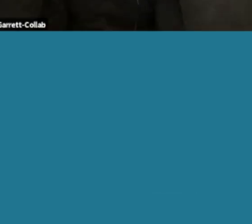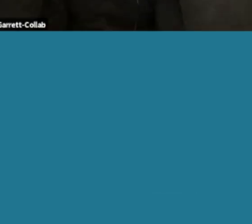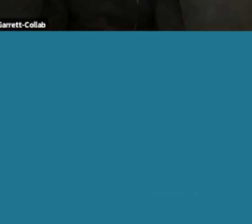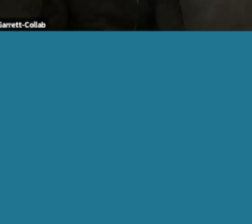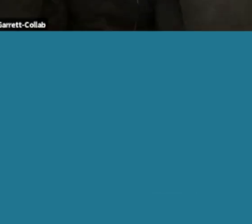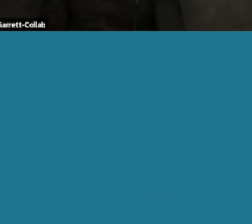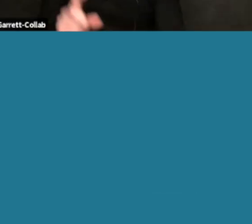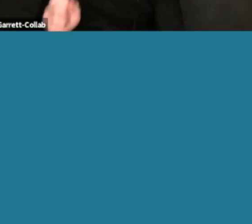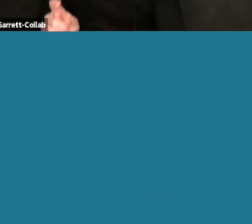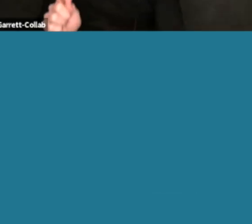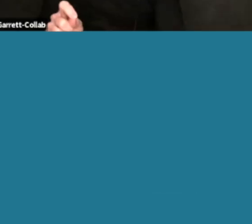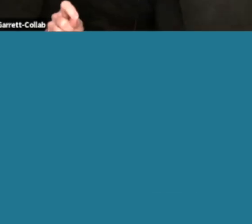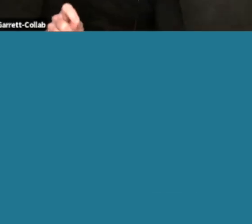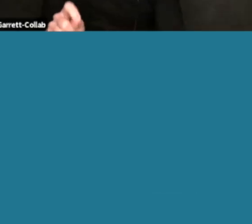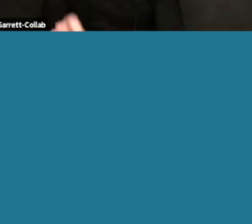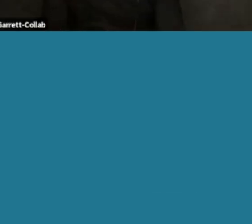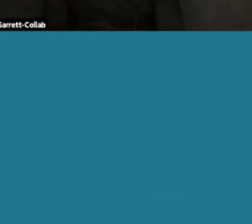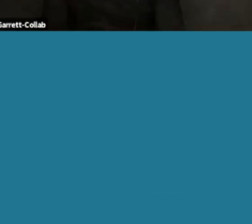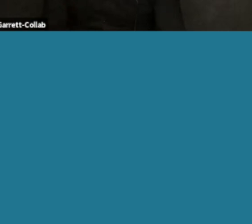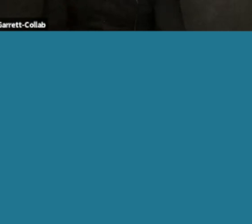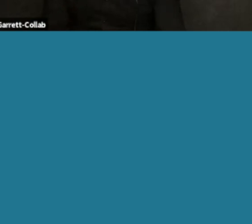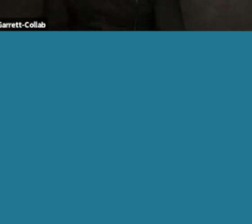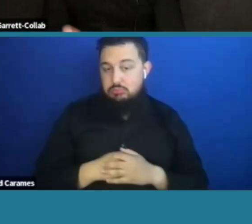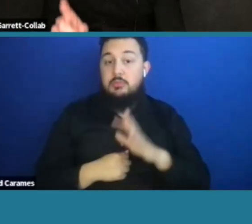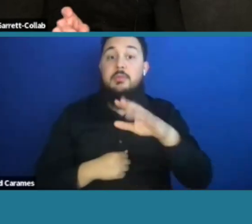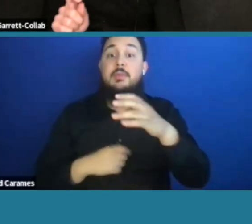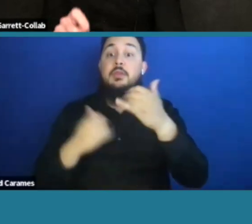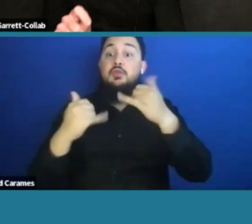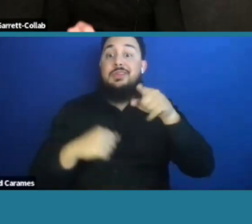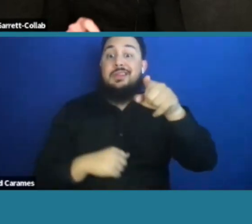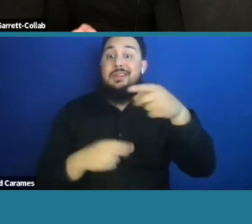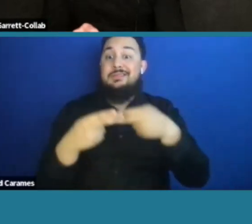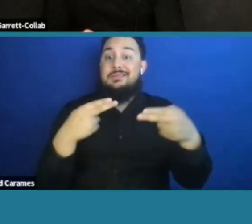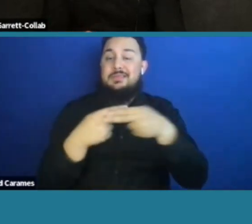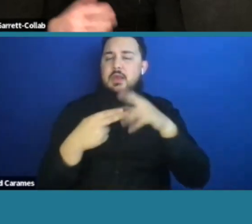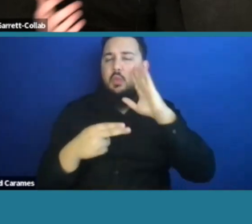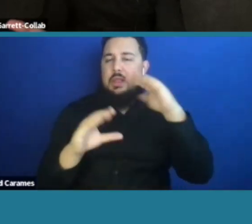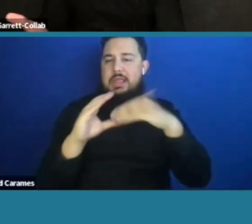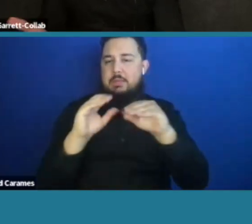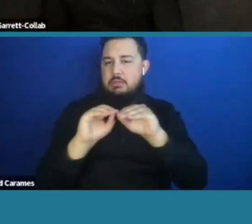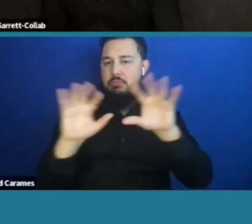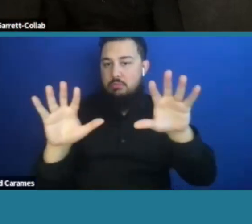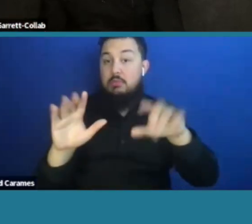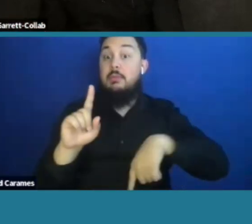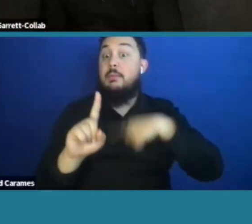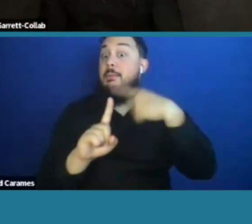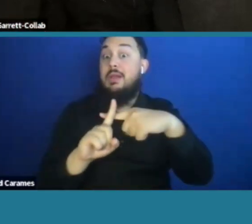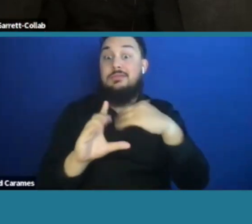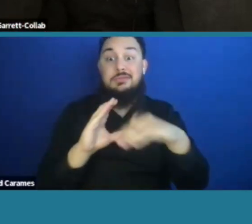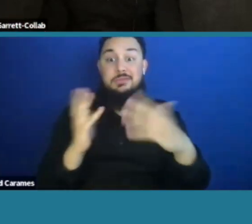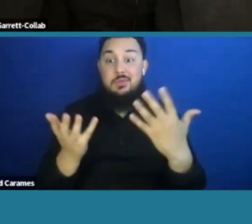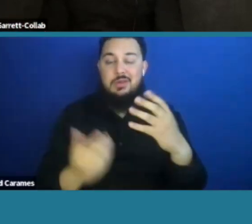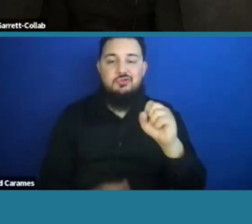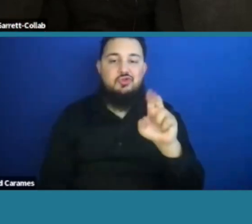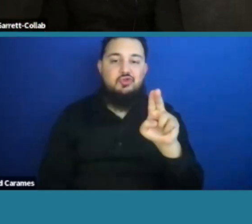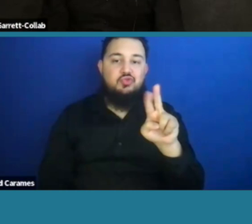Also, today's slideshow presentation will be emailed out, and we'll have a link for a feedback survey. Your feedback obviously helps make things